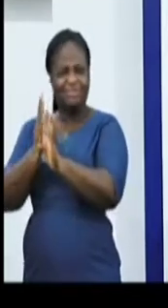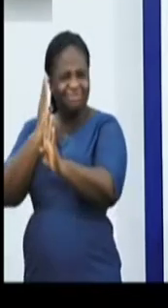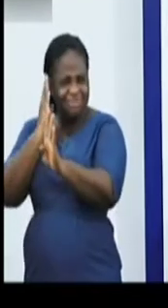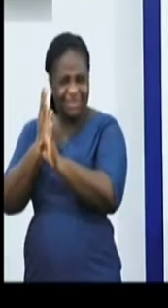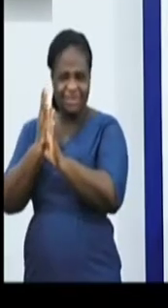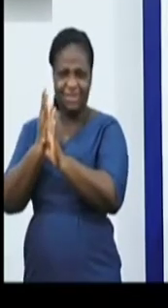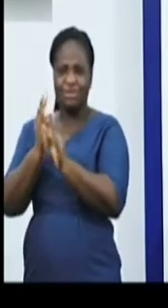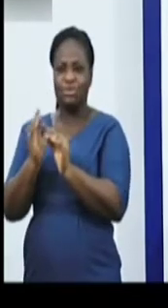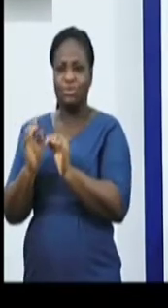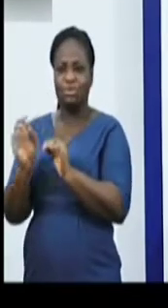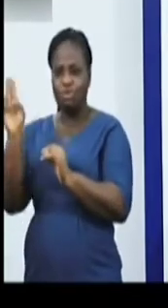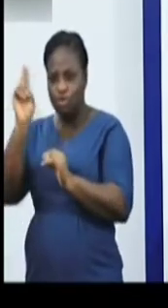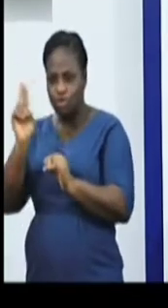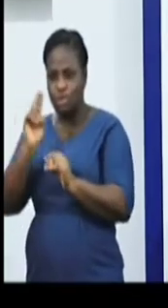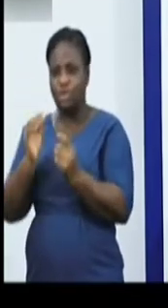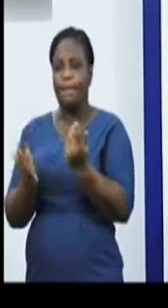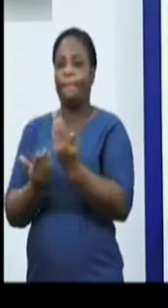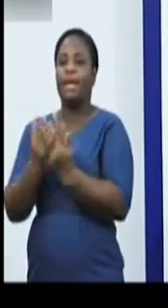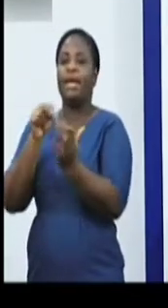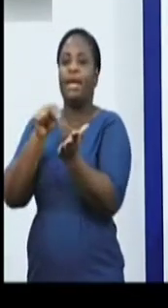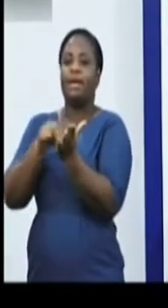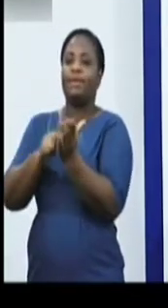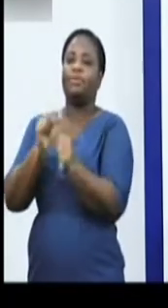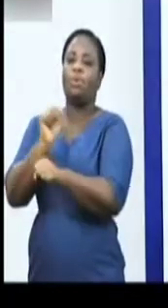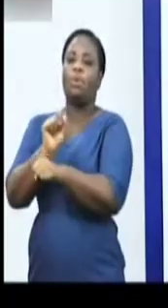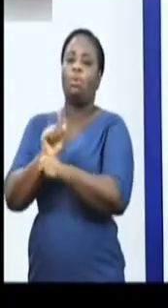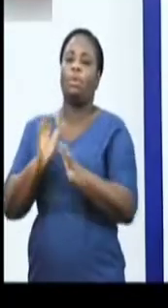utilized by health workers.